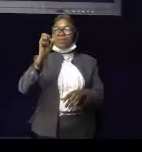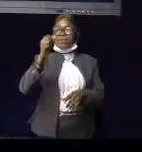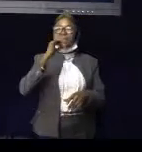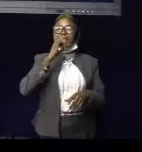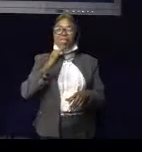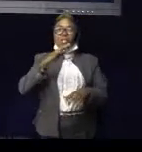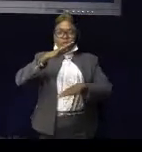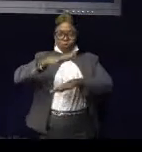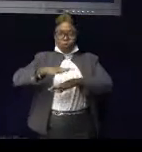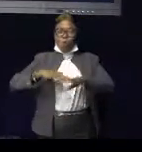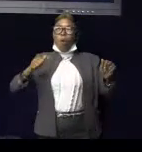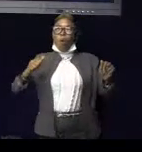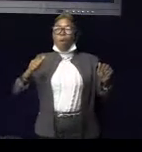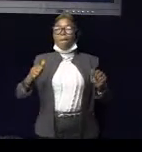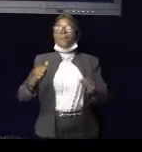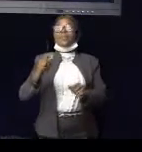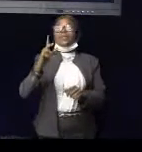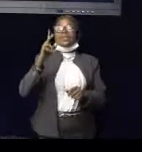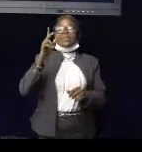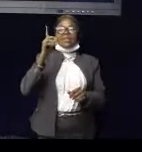deverbalization. Pronounce it.